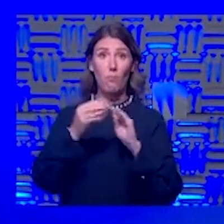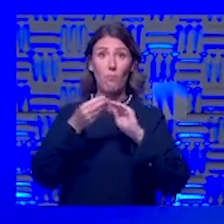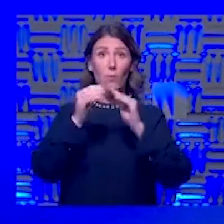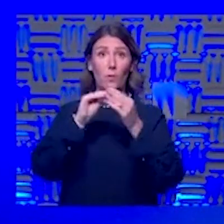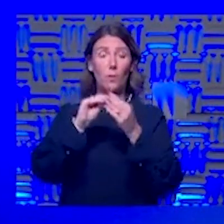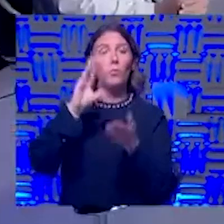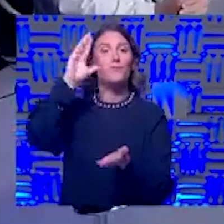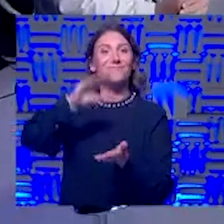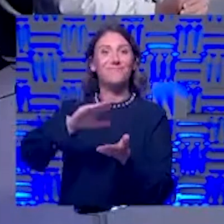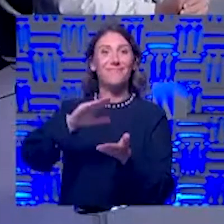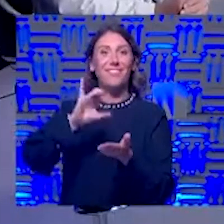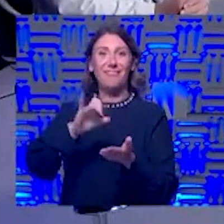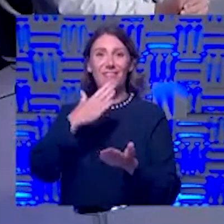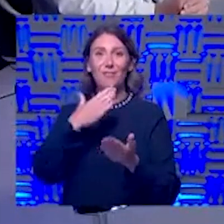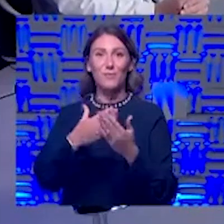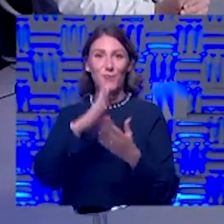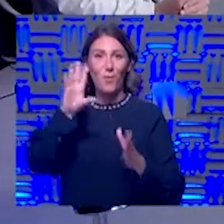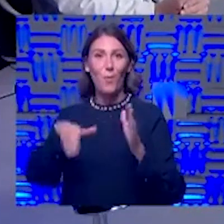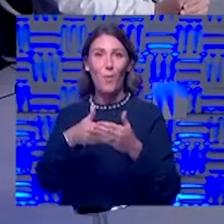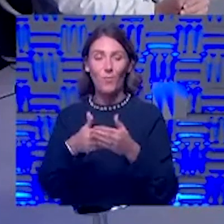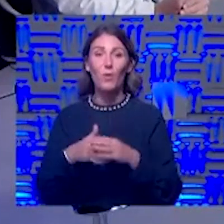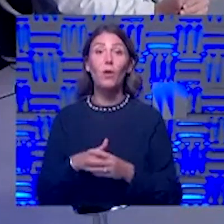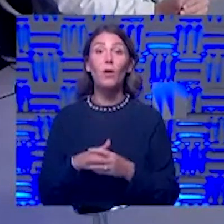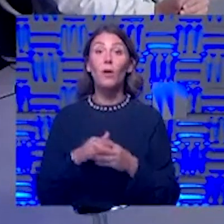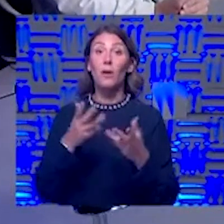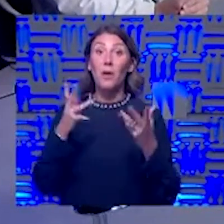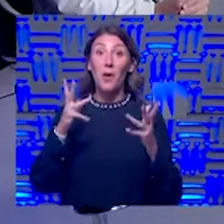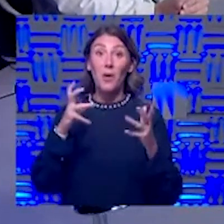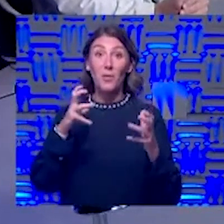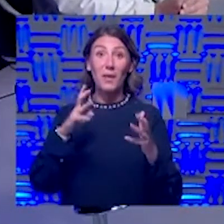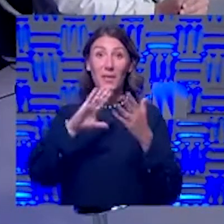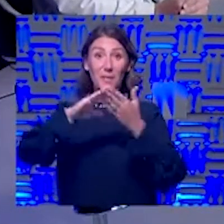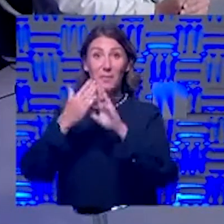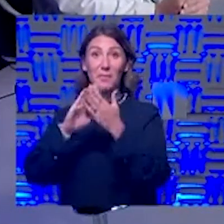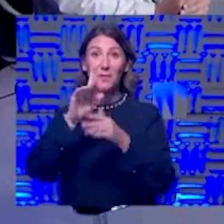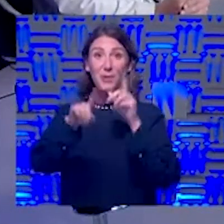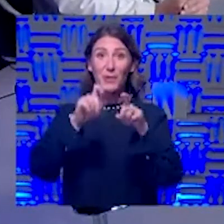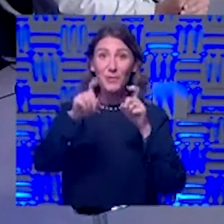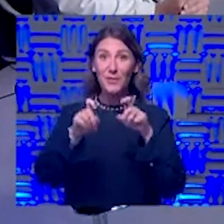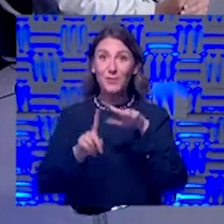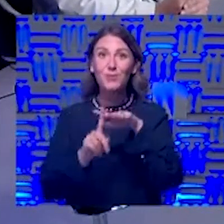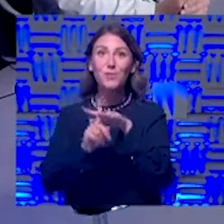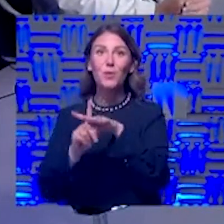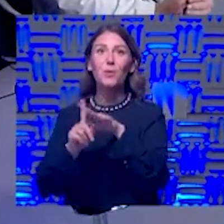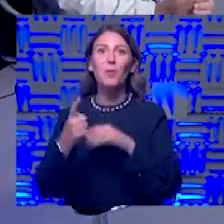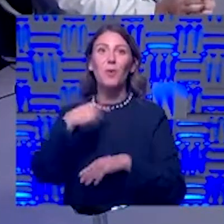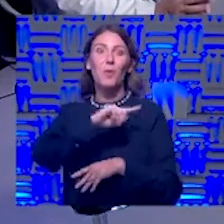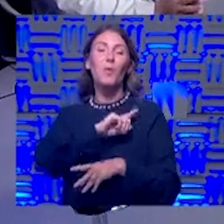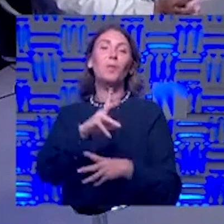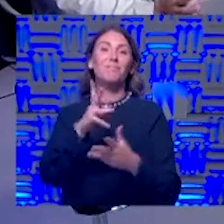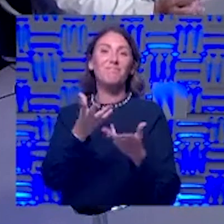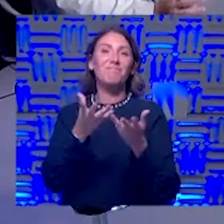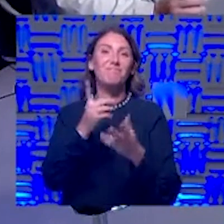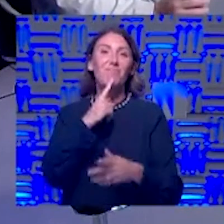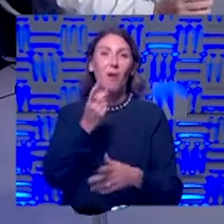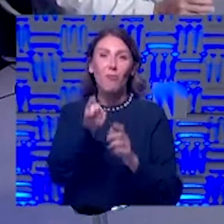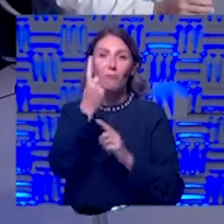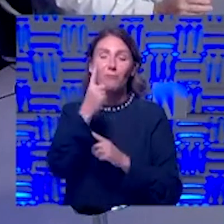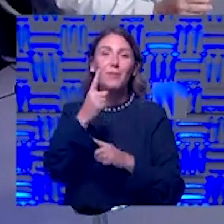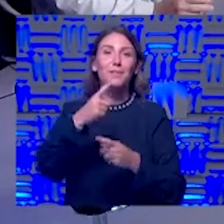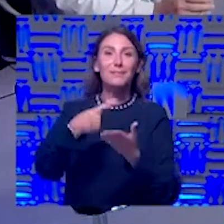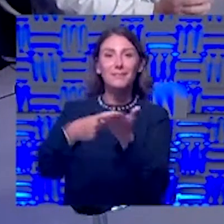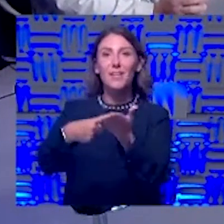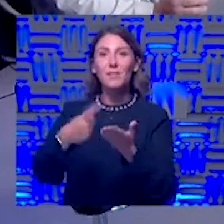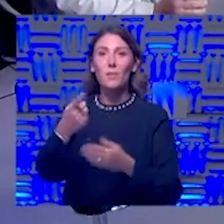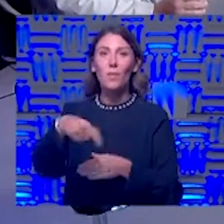thing overall. All right, we already have community questions coming in for you, so we'll get to those in just a bit. We'll get to those pretty quick, actually, today. Also have Dr. David Wild. He's